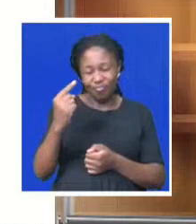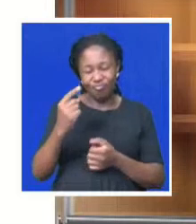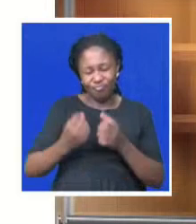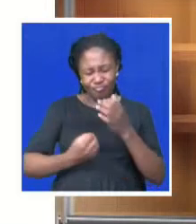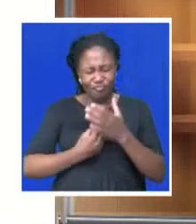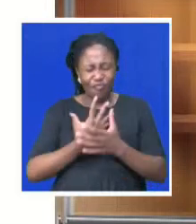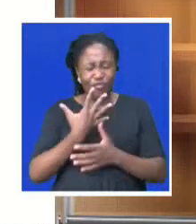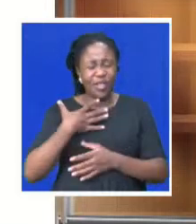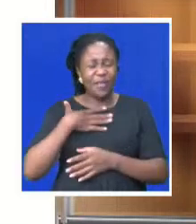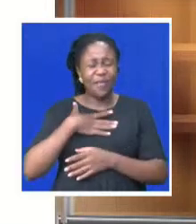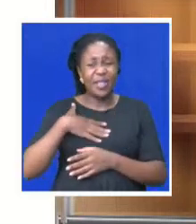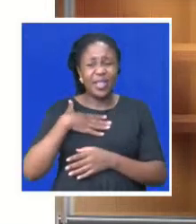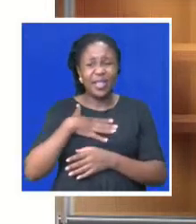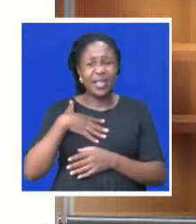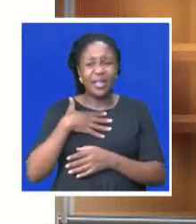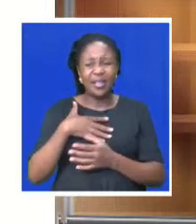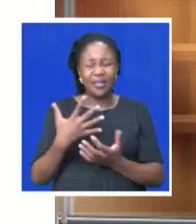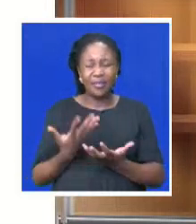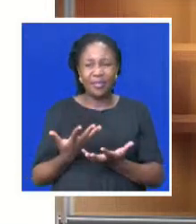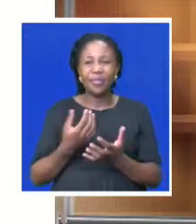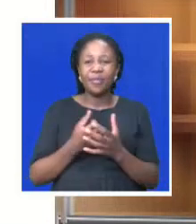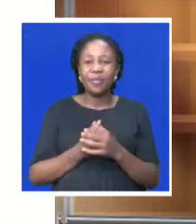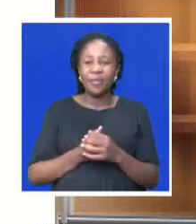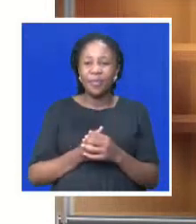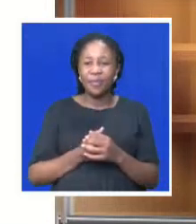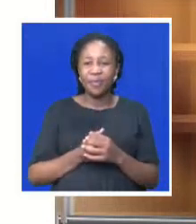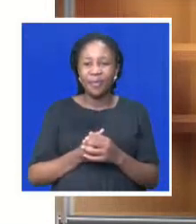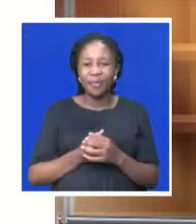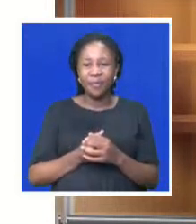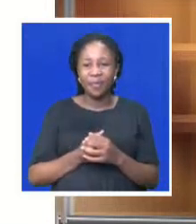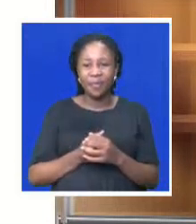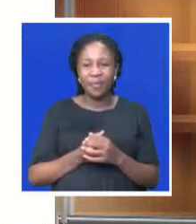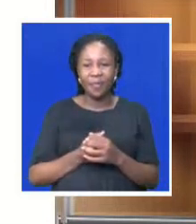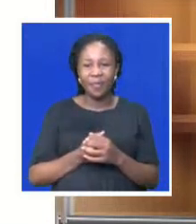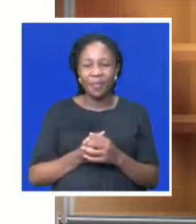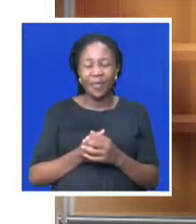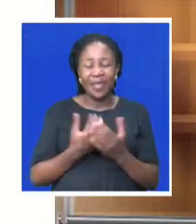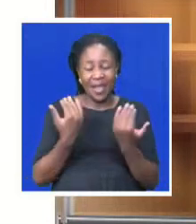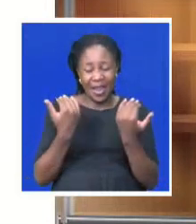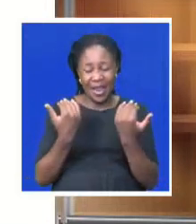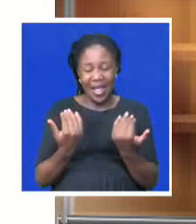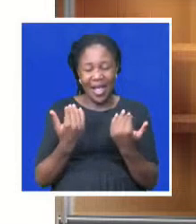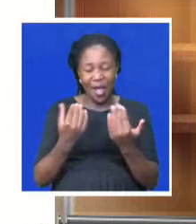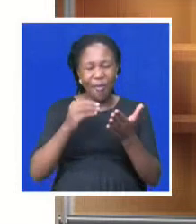Yes. Now there is this dialogue, or there is this direct speech.